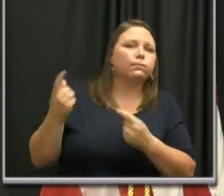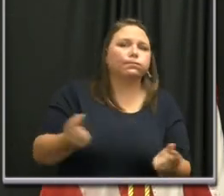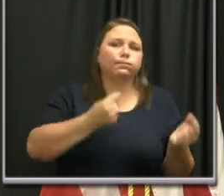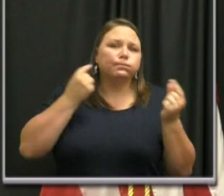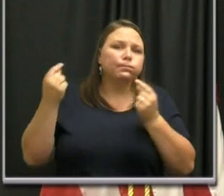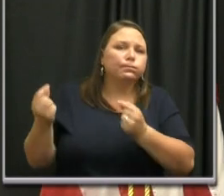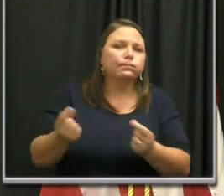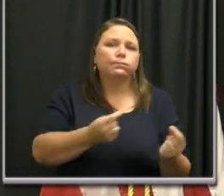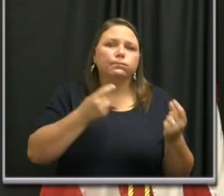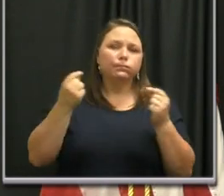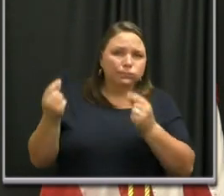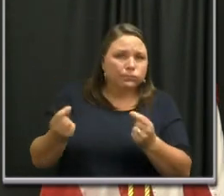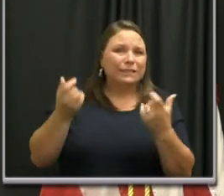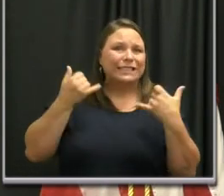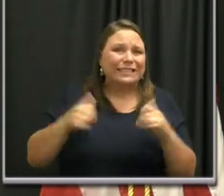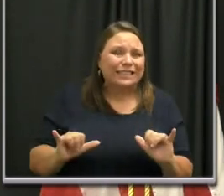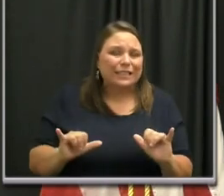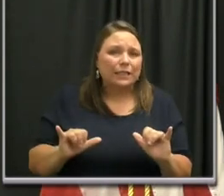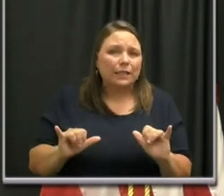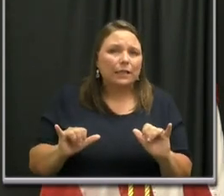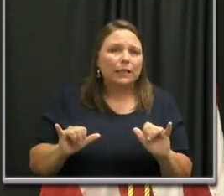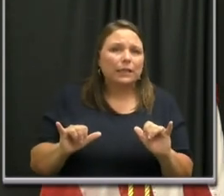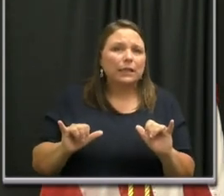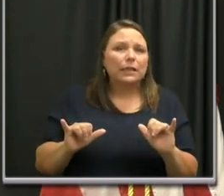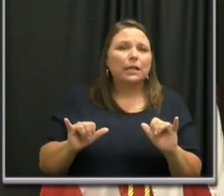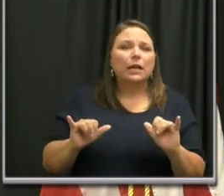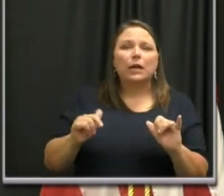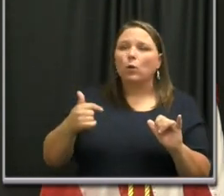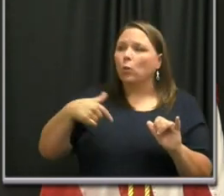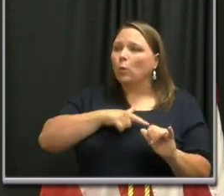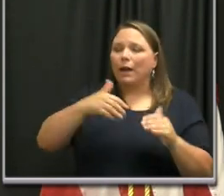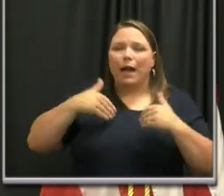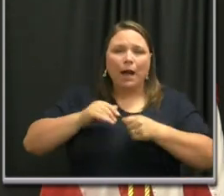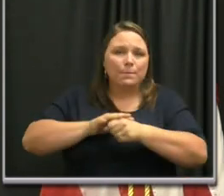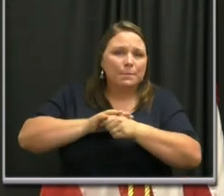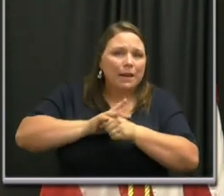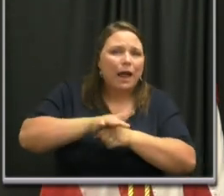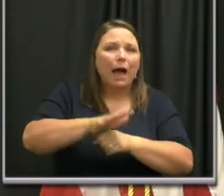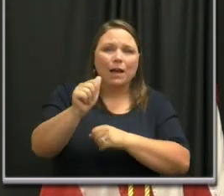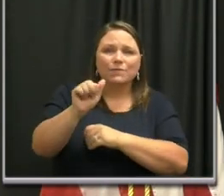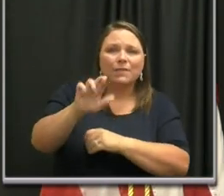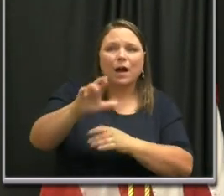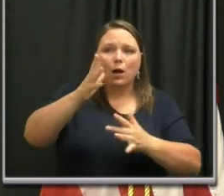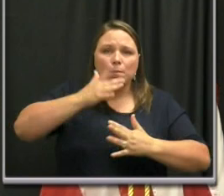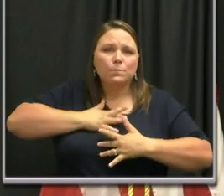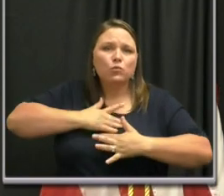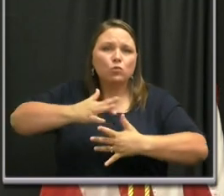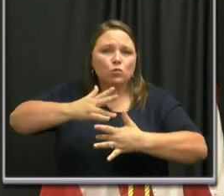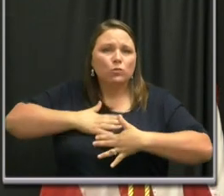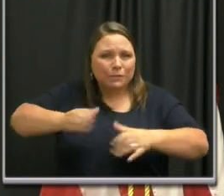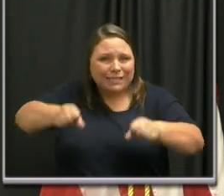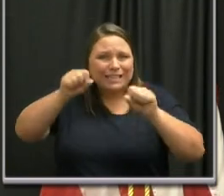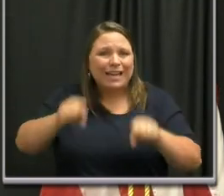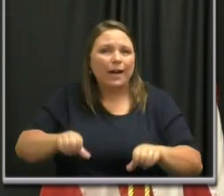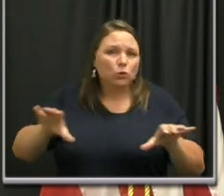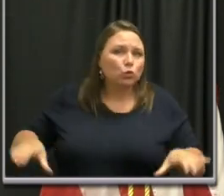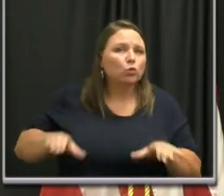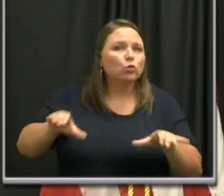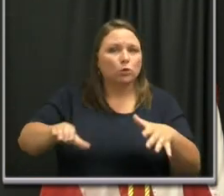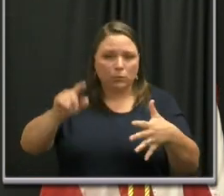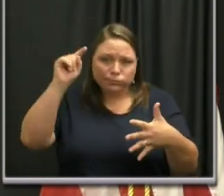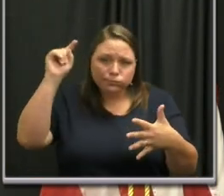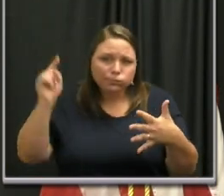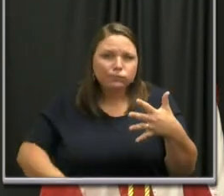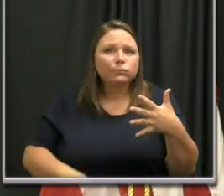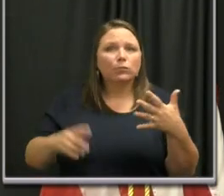with not the ample supply of air that's needed to do the things that we were